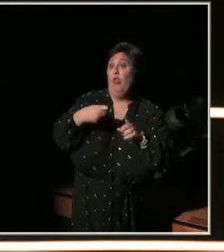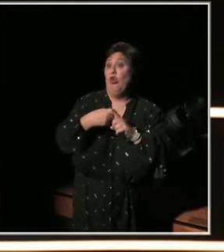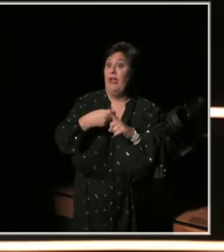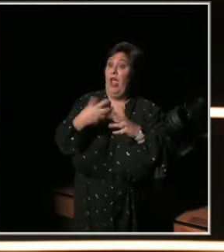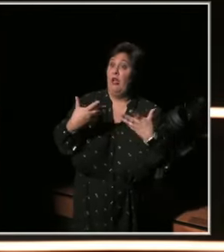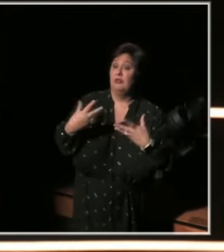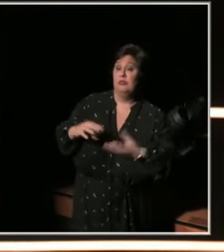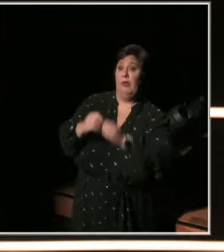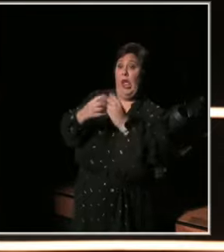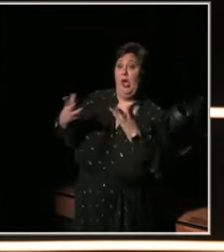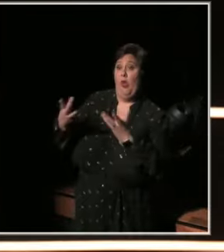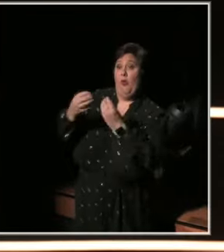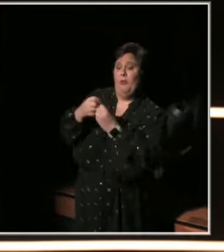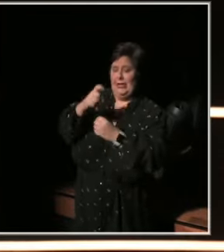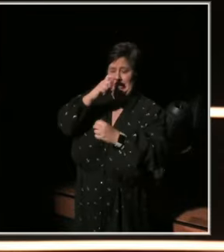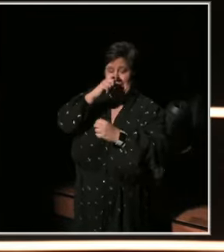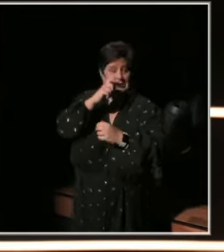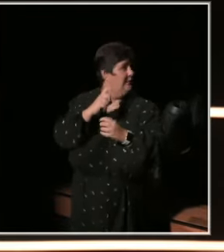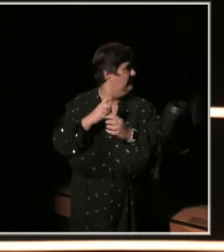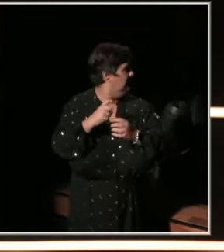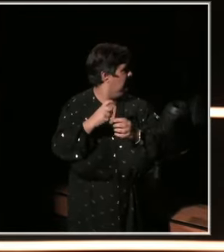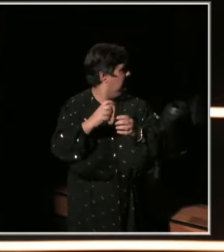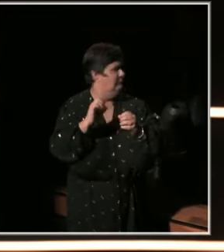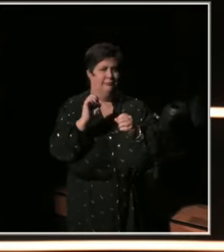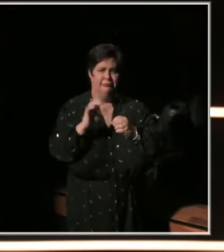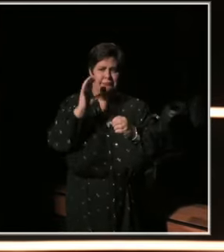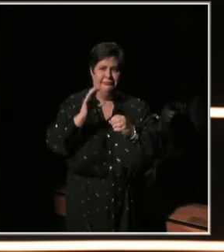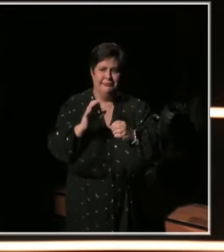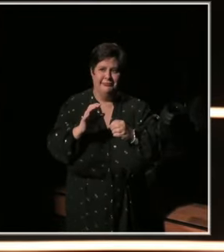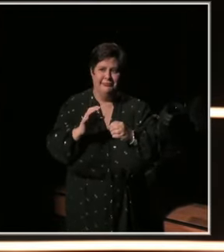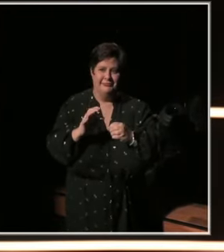sister, as many of us...